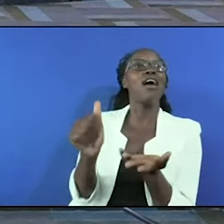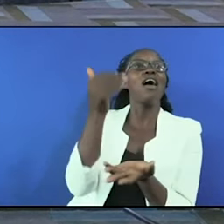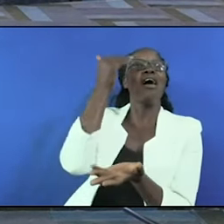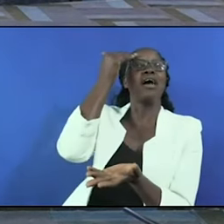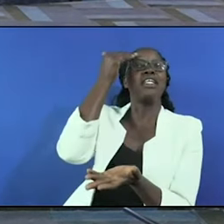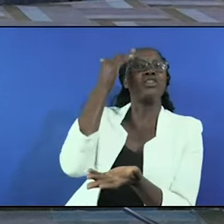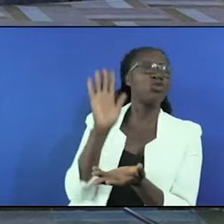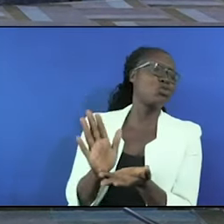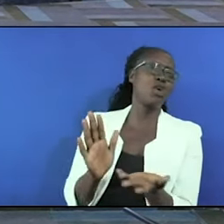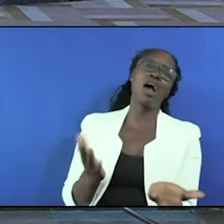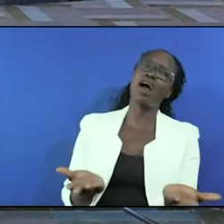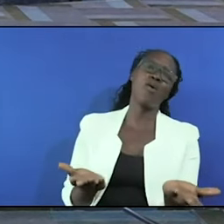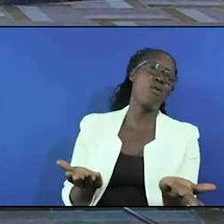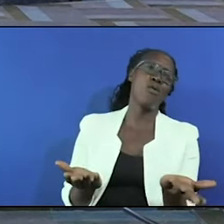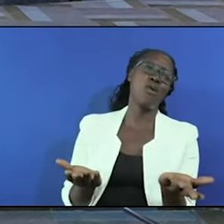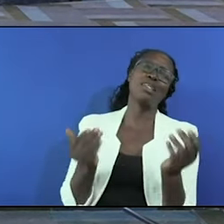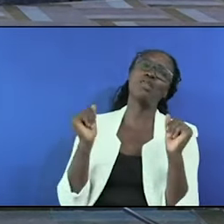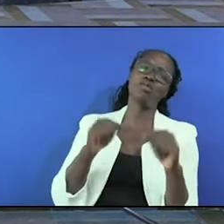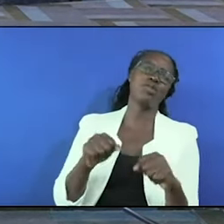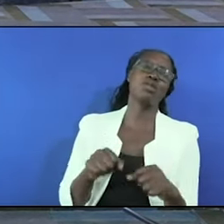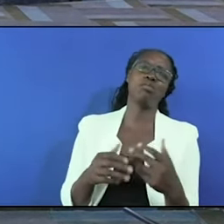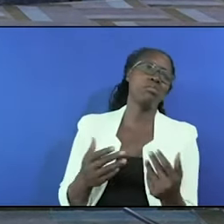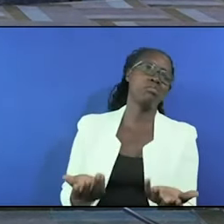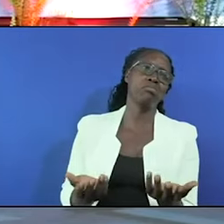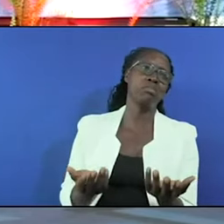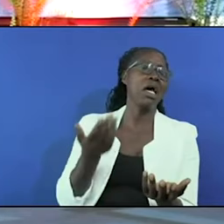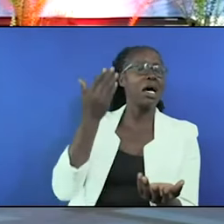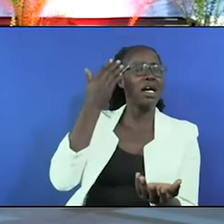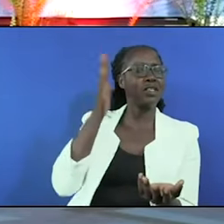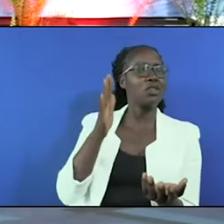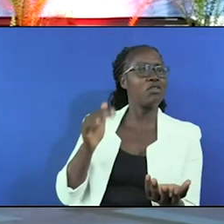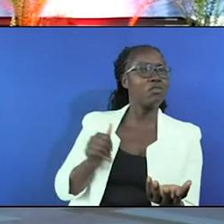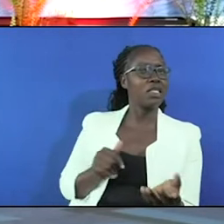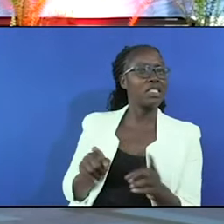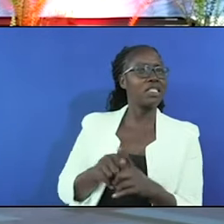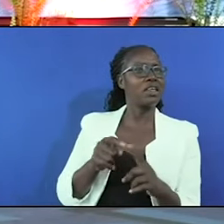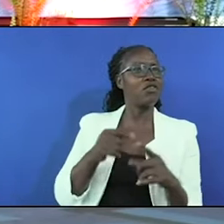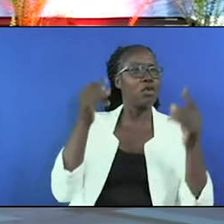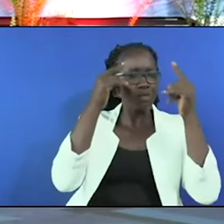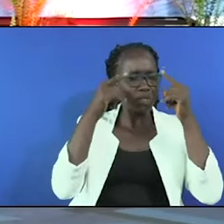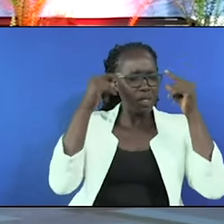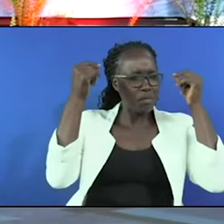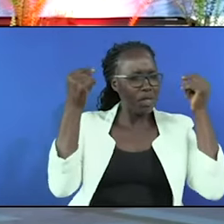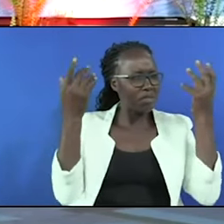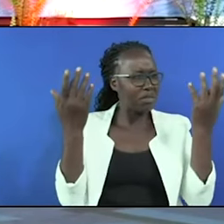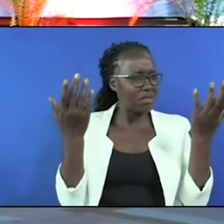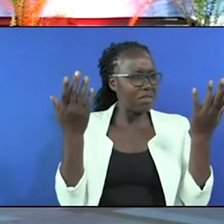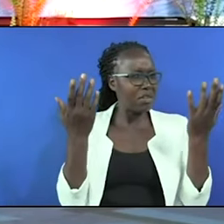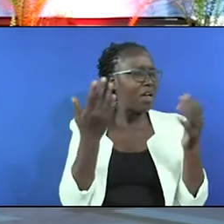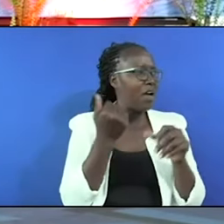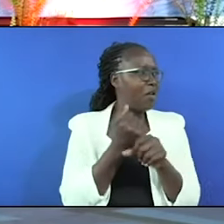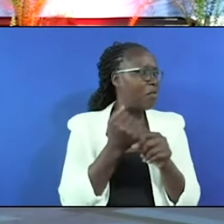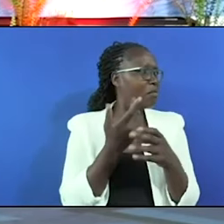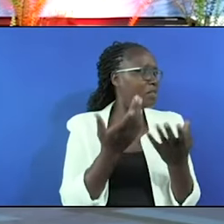I don't know how it is possible. I don't know if my sister from Japan, you need